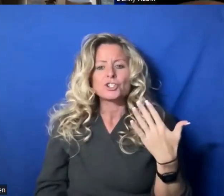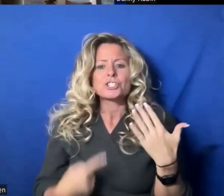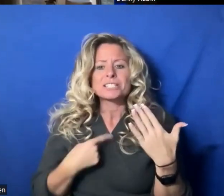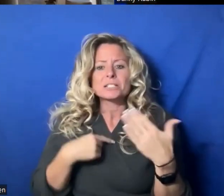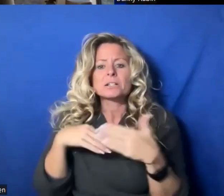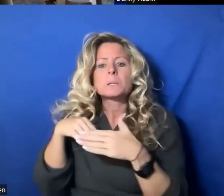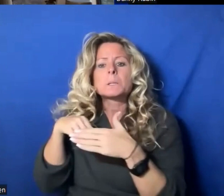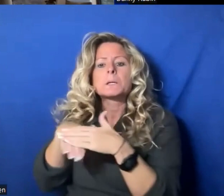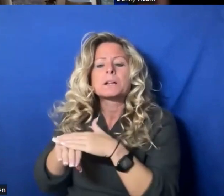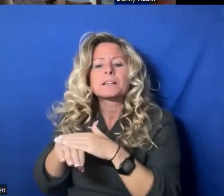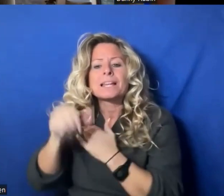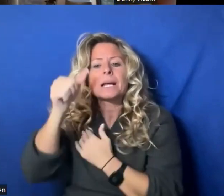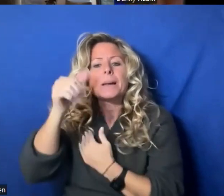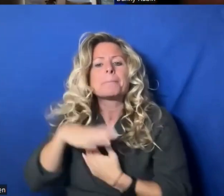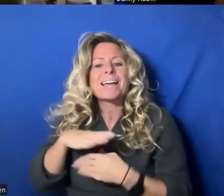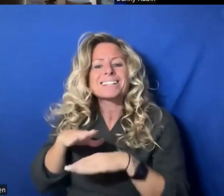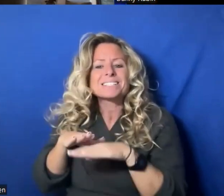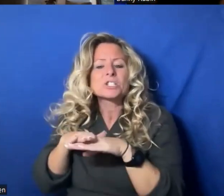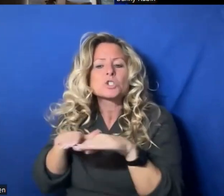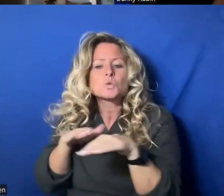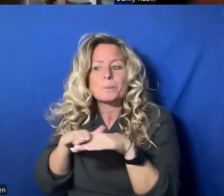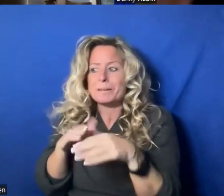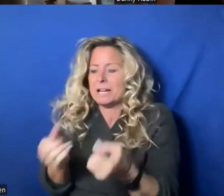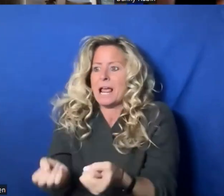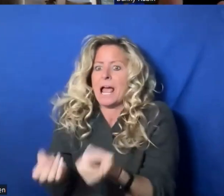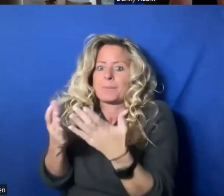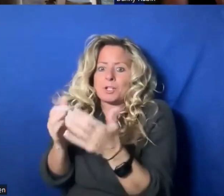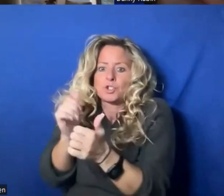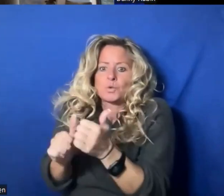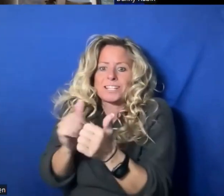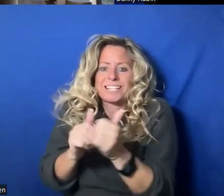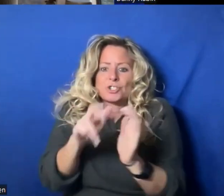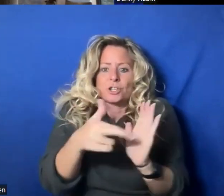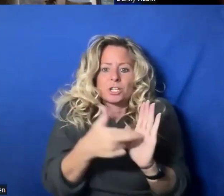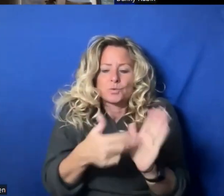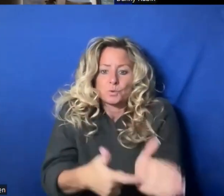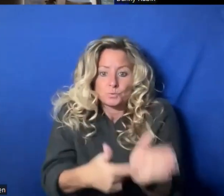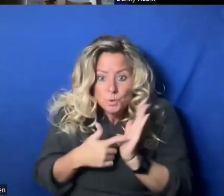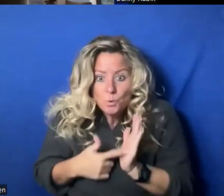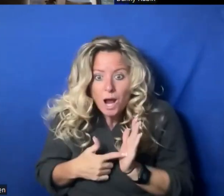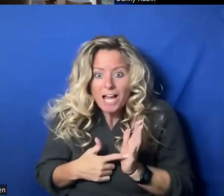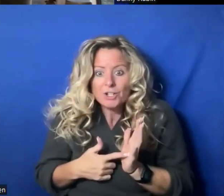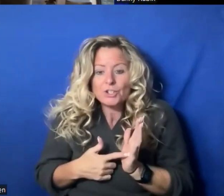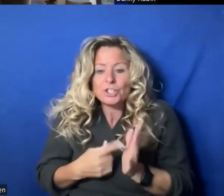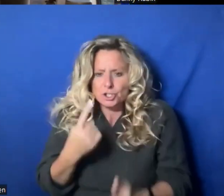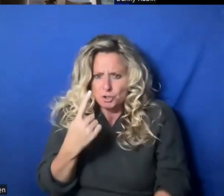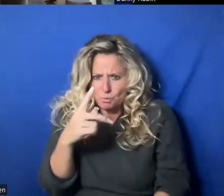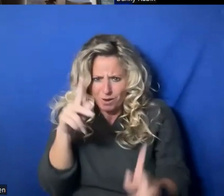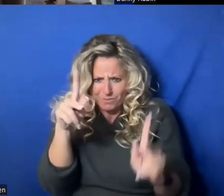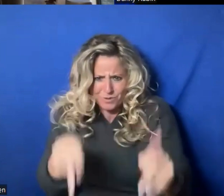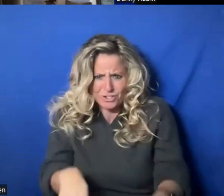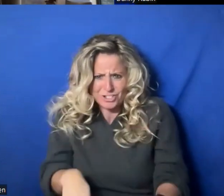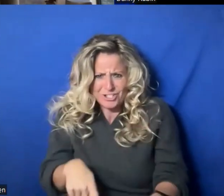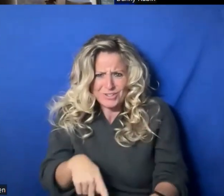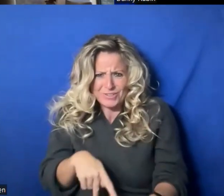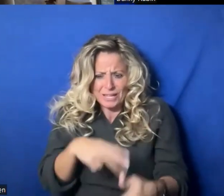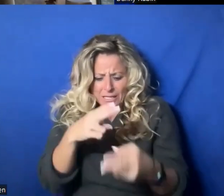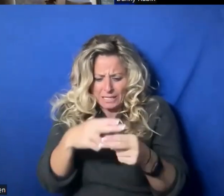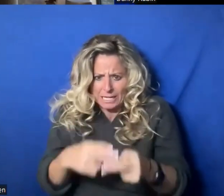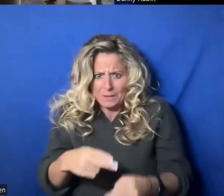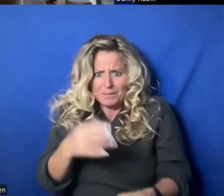like men's swimming. Yeah. How much do each of these roles require? Because you're one person and you named about 19